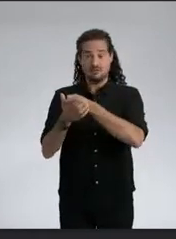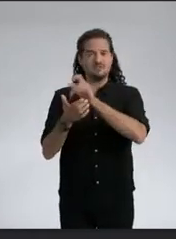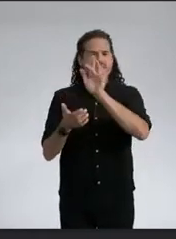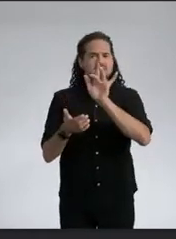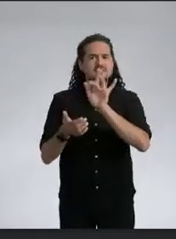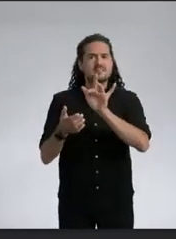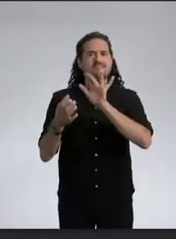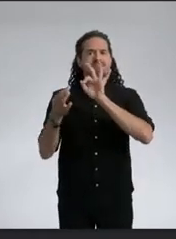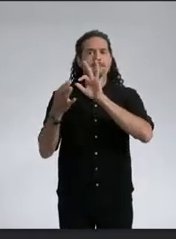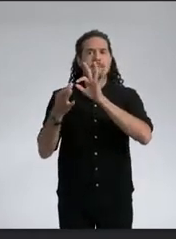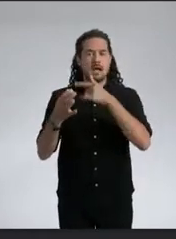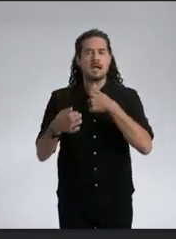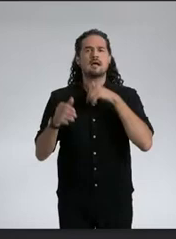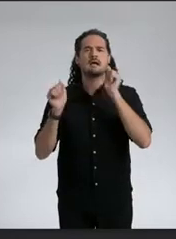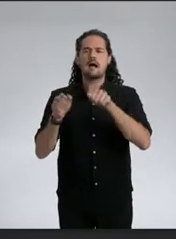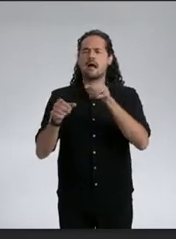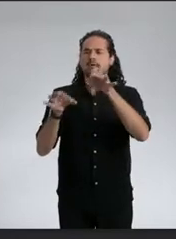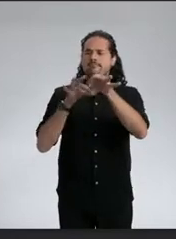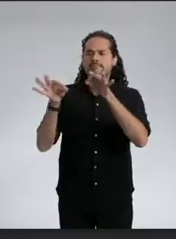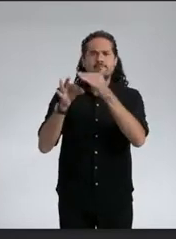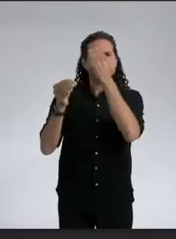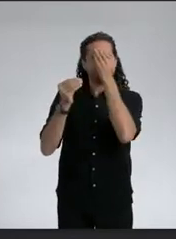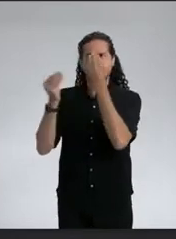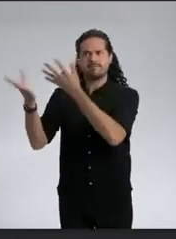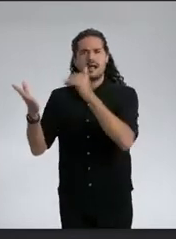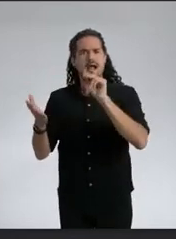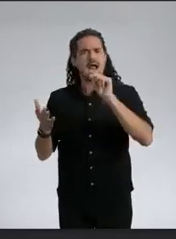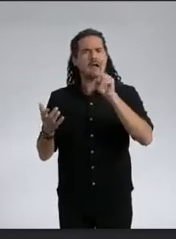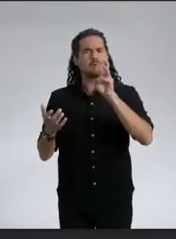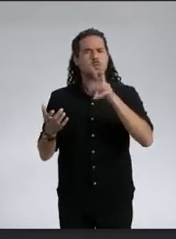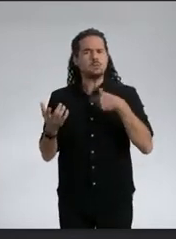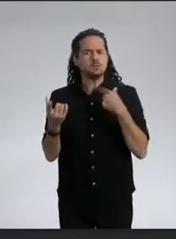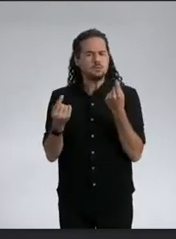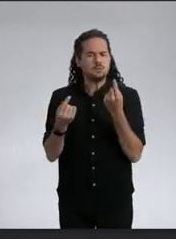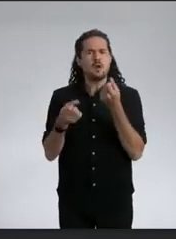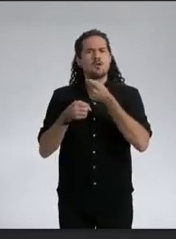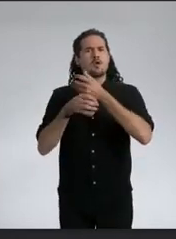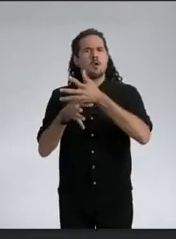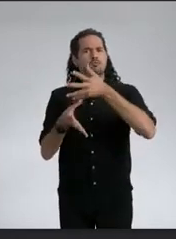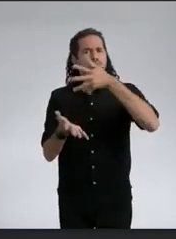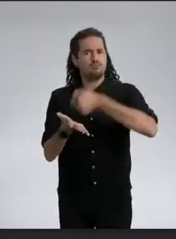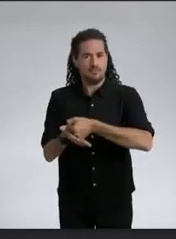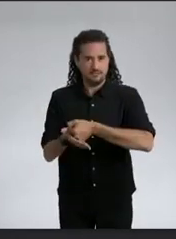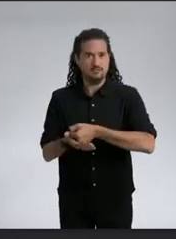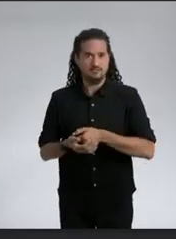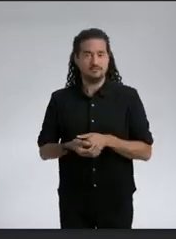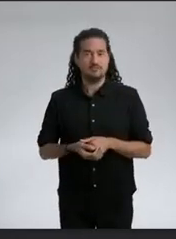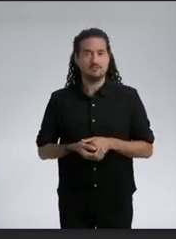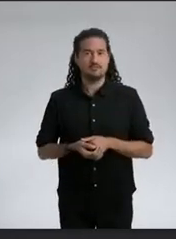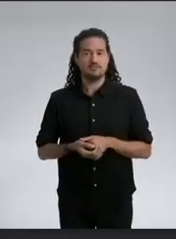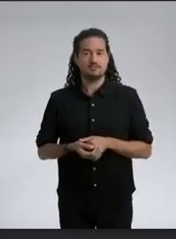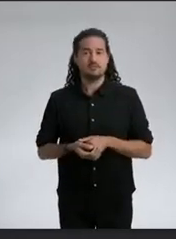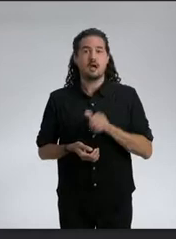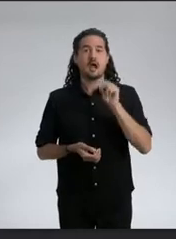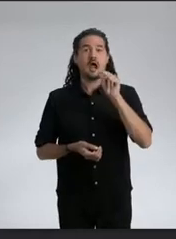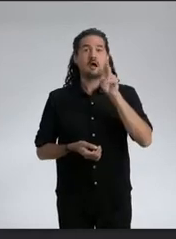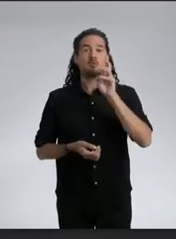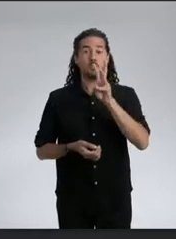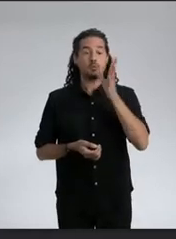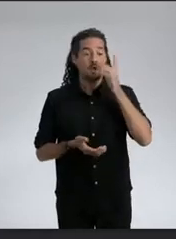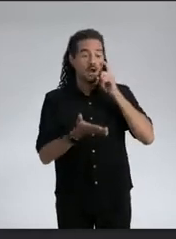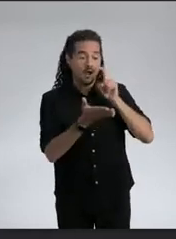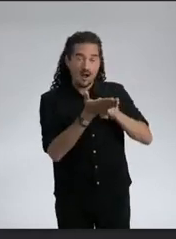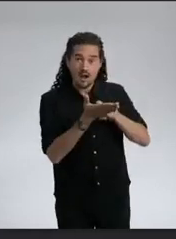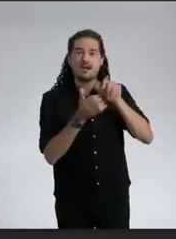know. I'll explain what I was doing when the app crashed, and he'll be able to fix the issue and add a test